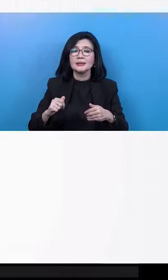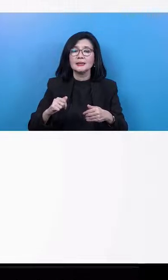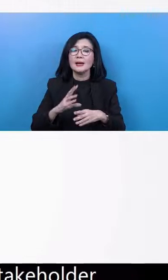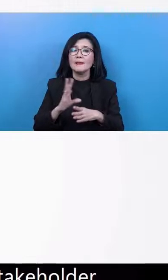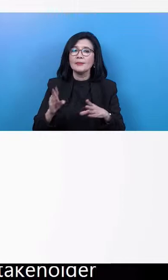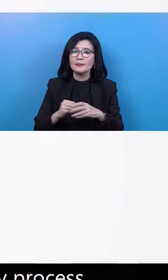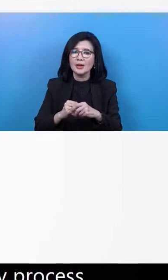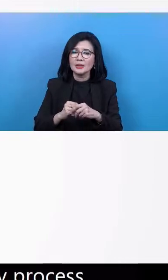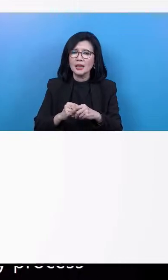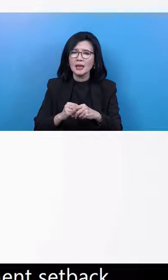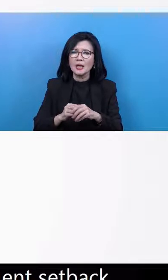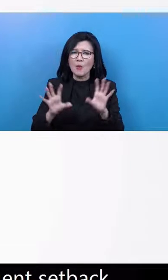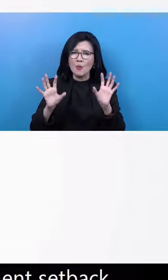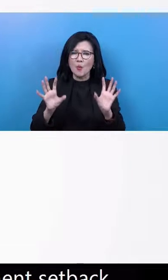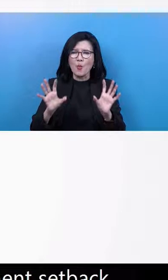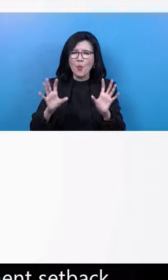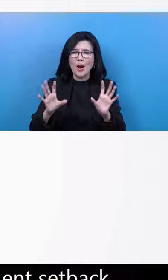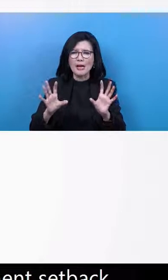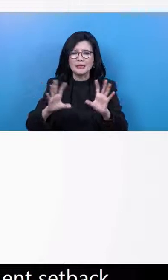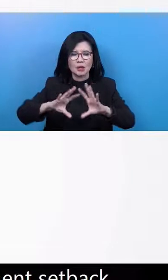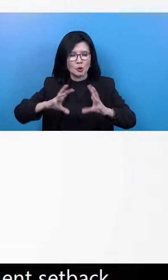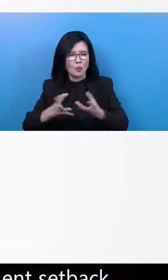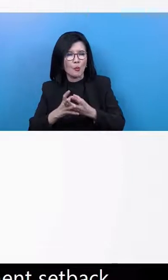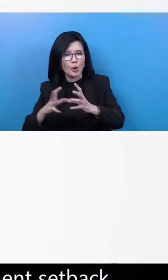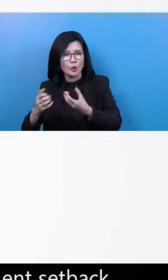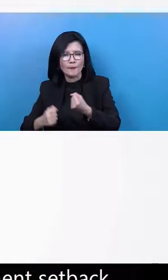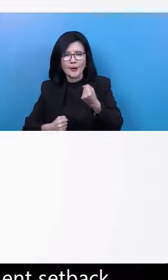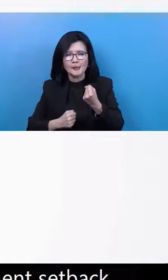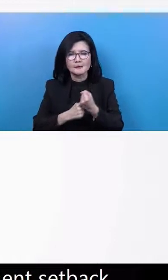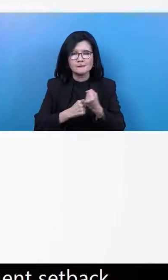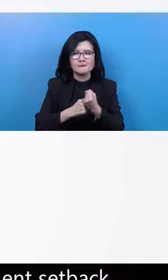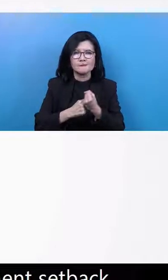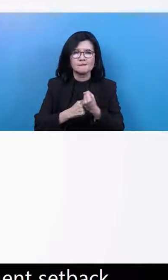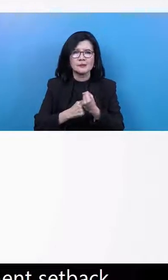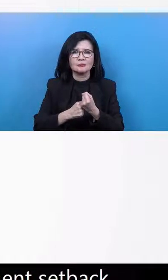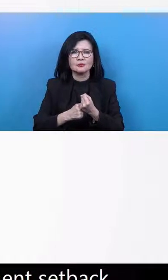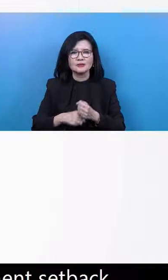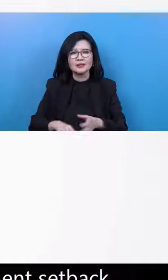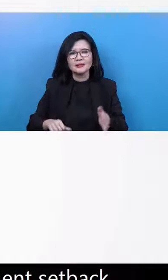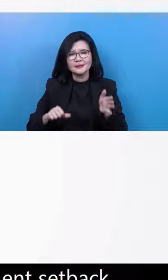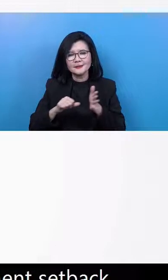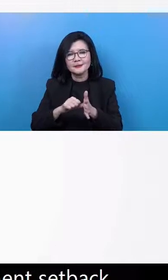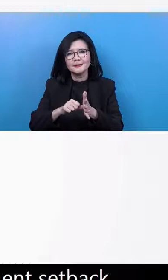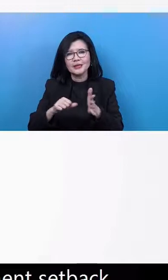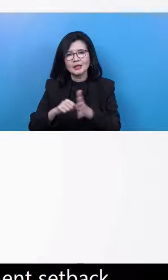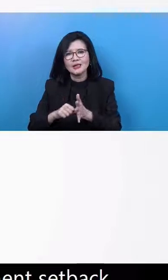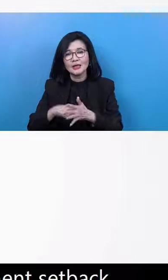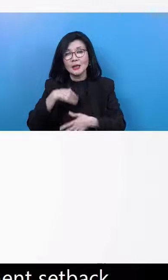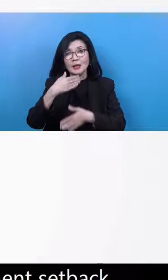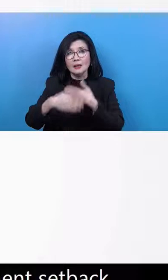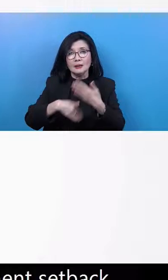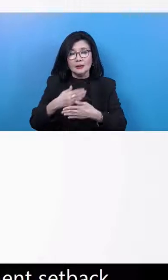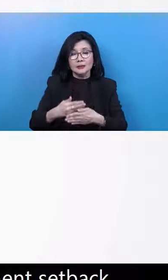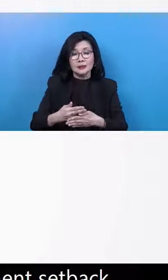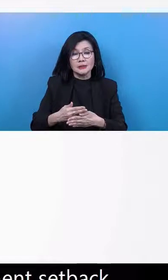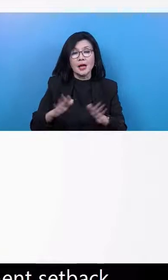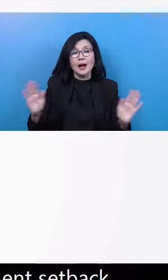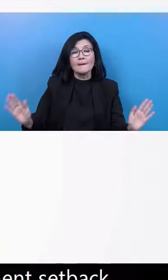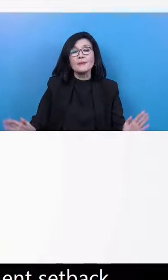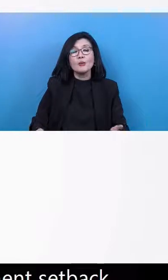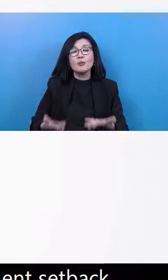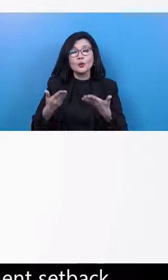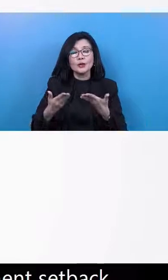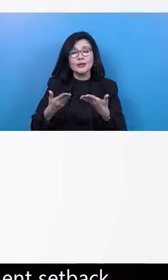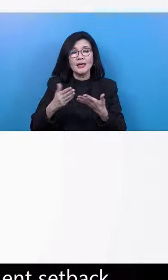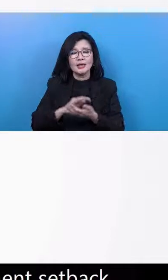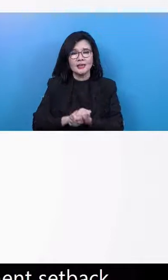stakeholder contributions to support us in our recovery process and for us to regain the hard-won development